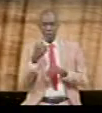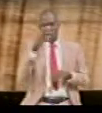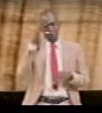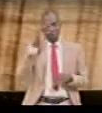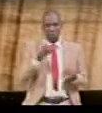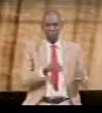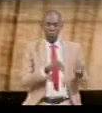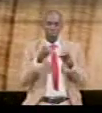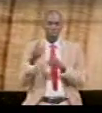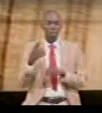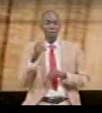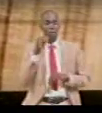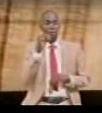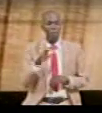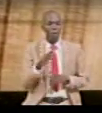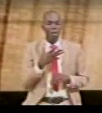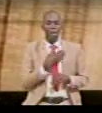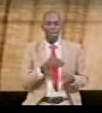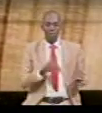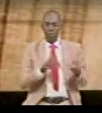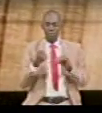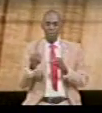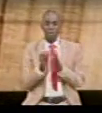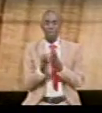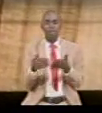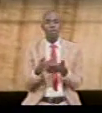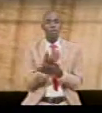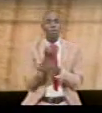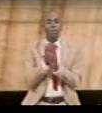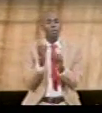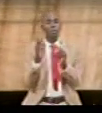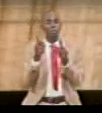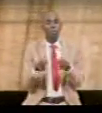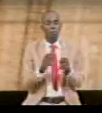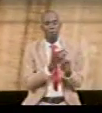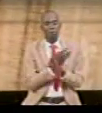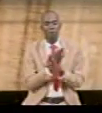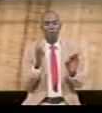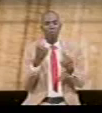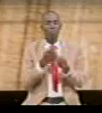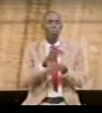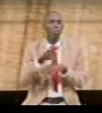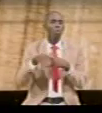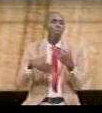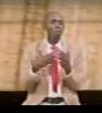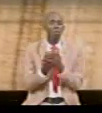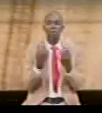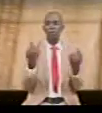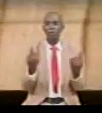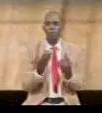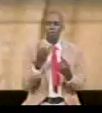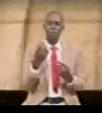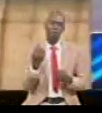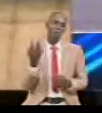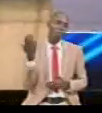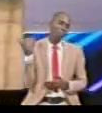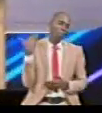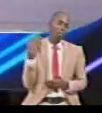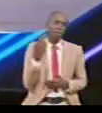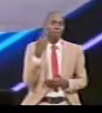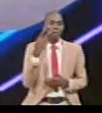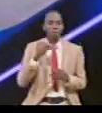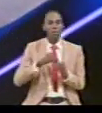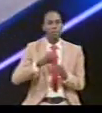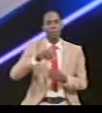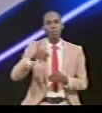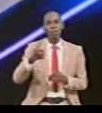the woman and sets that convert free from all the sins of the past. In John chapter